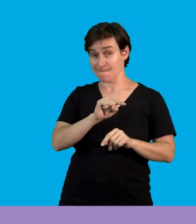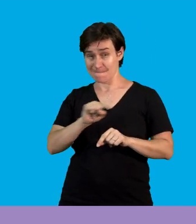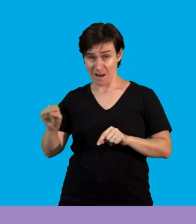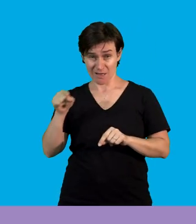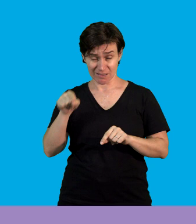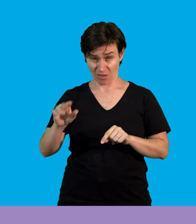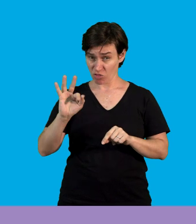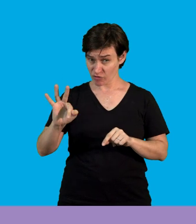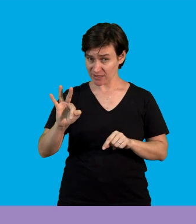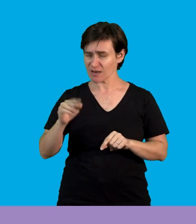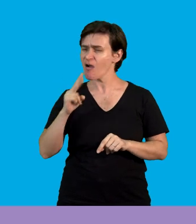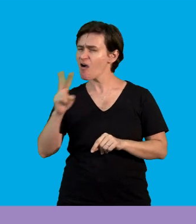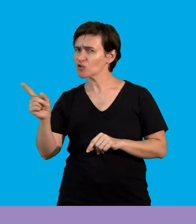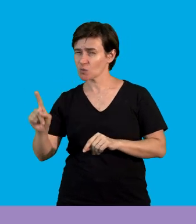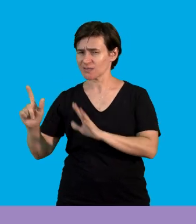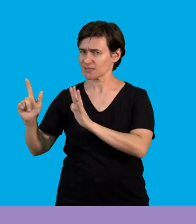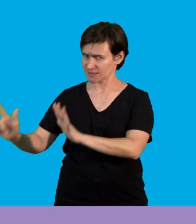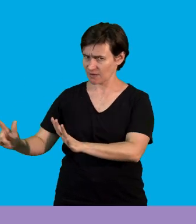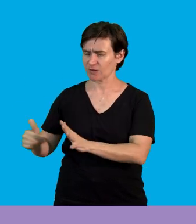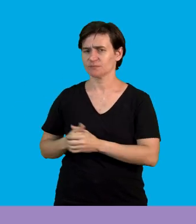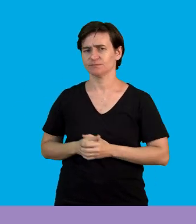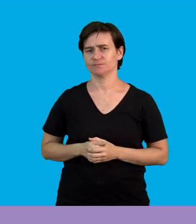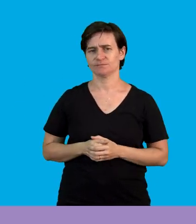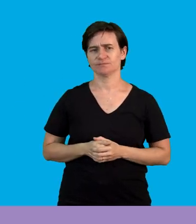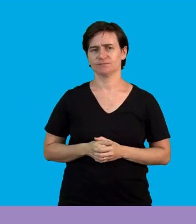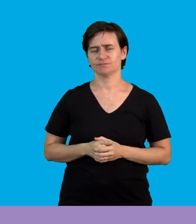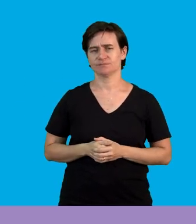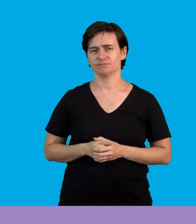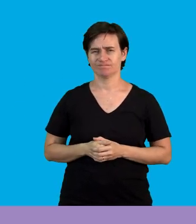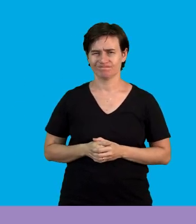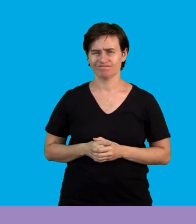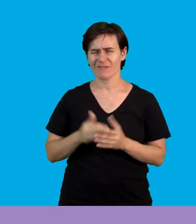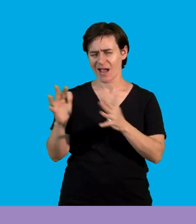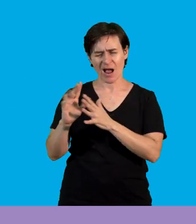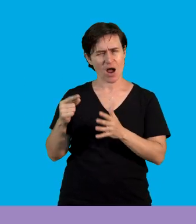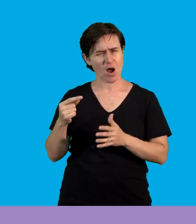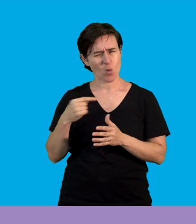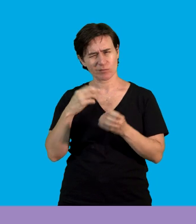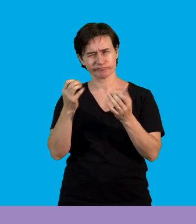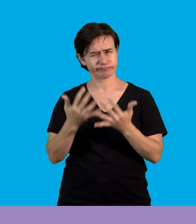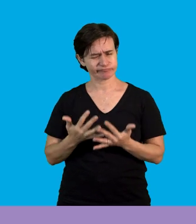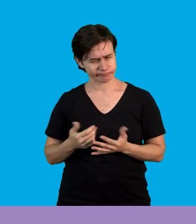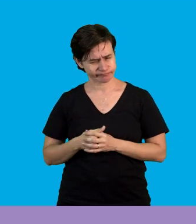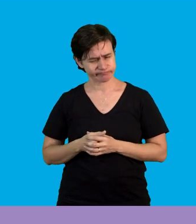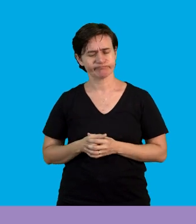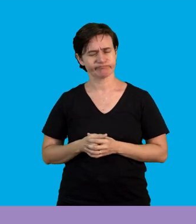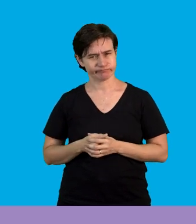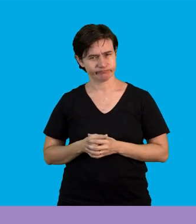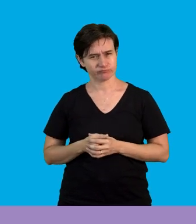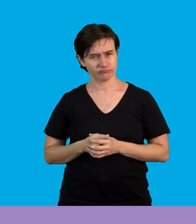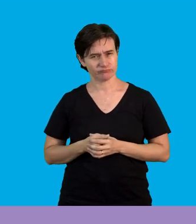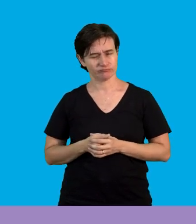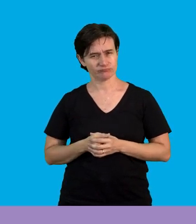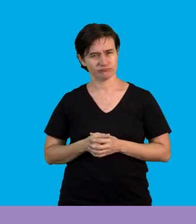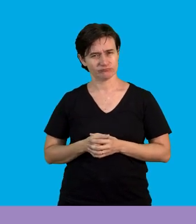2, when you subtract 3 from that product, you should get 7. Now, how do we do that? By inspection. You